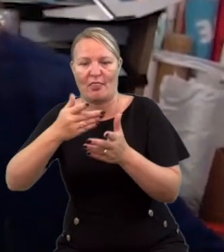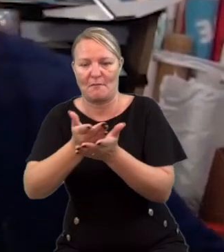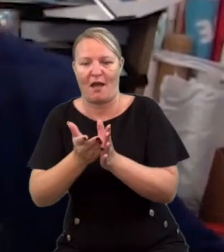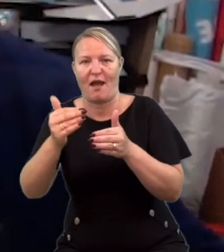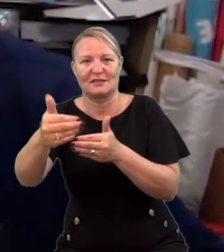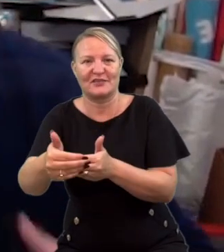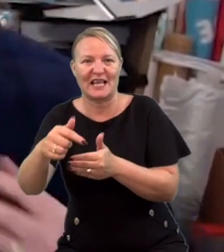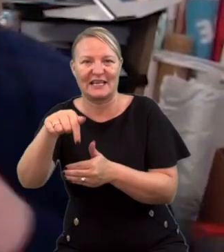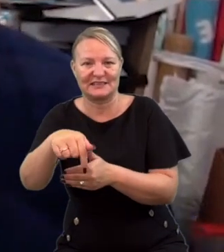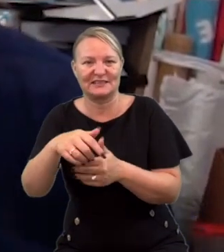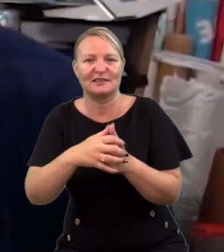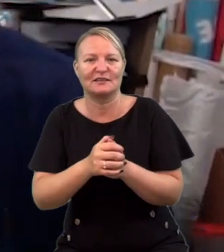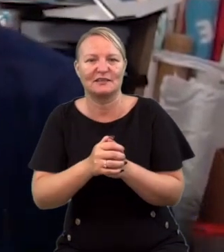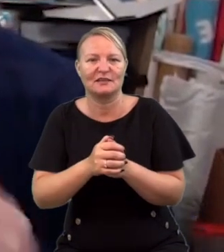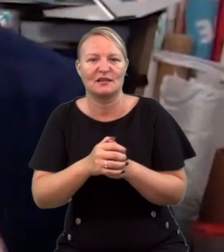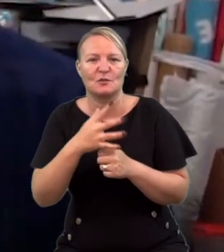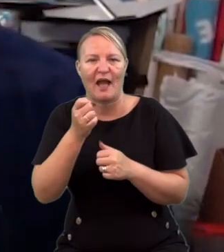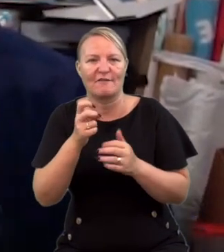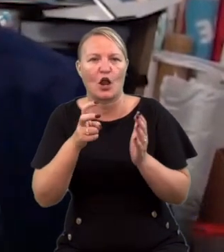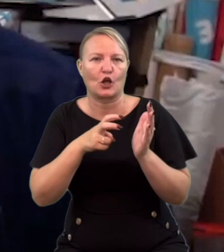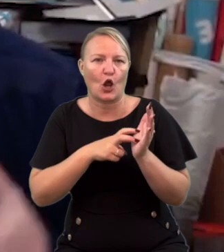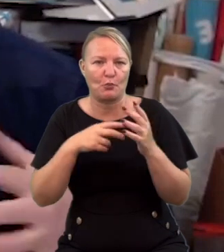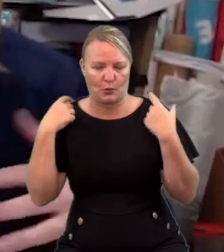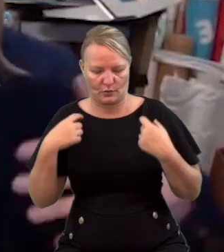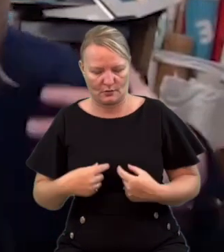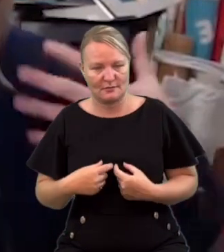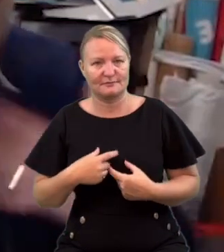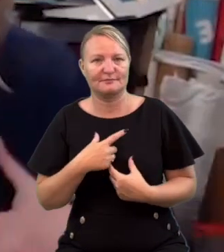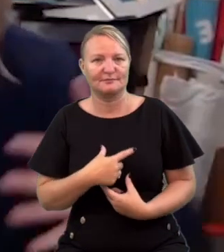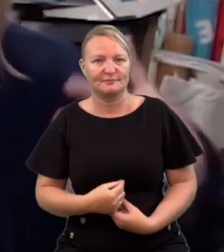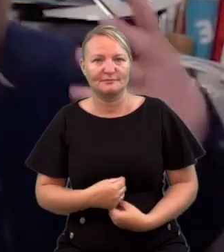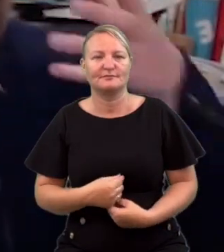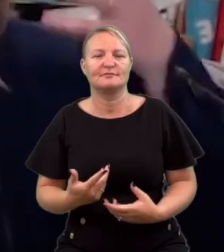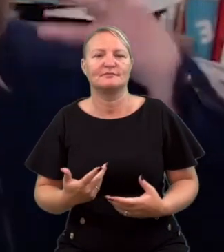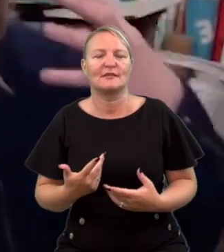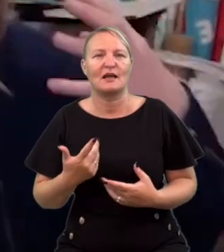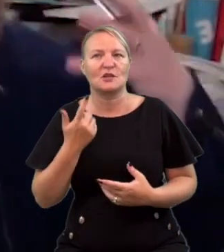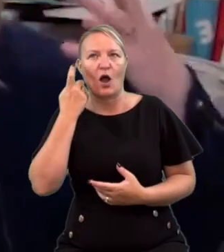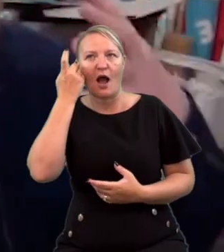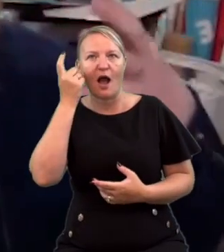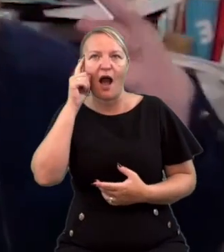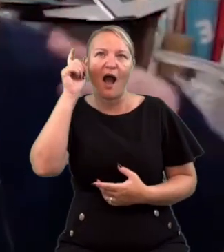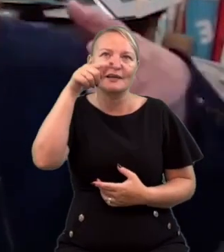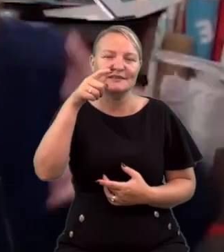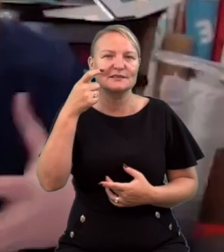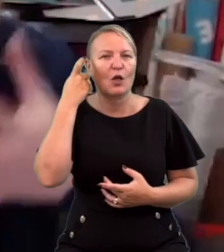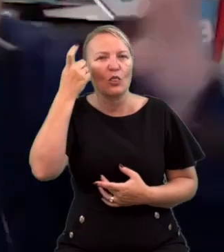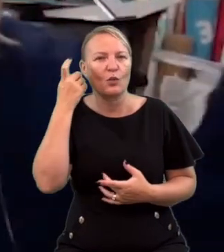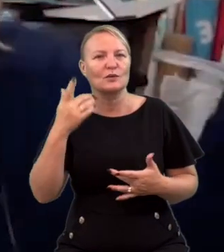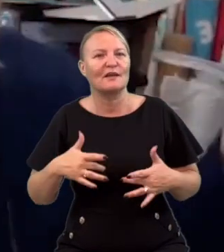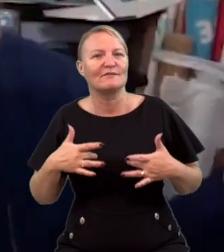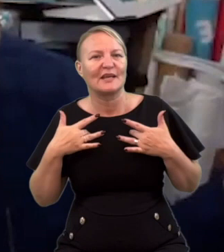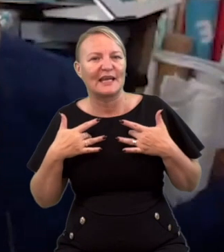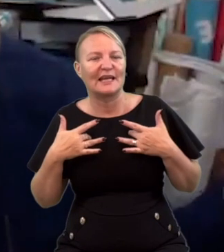set, but he also draws in a little notebook around his neck, and then his ideas and thoughts and dreams are